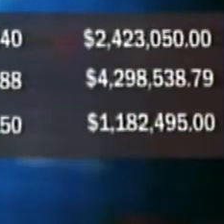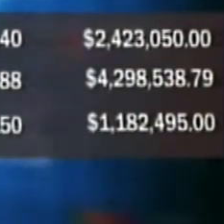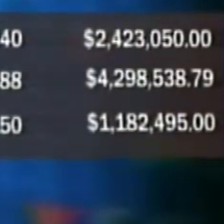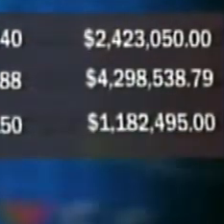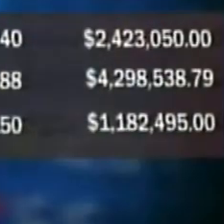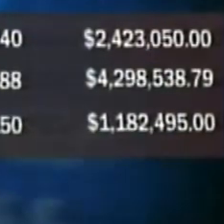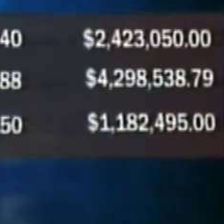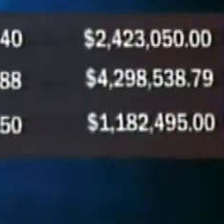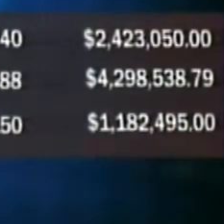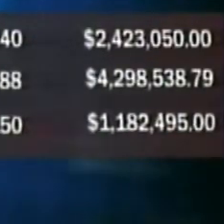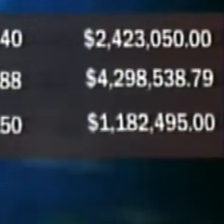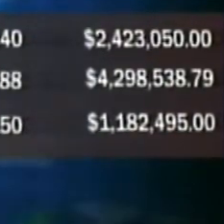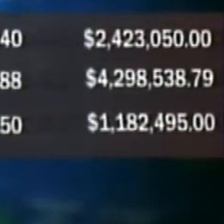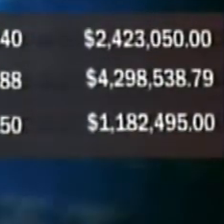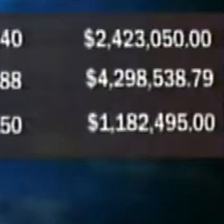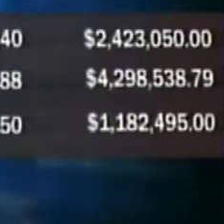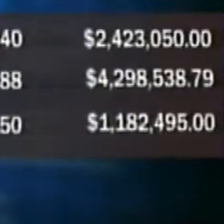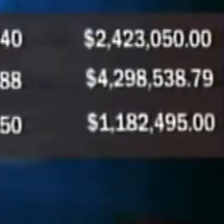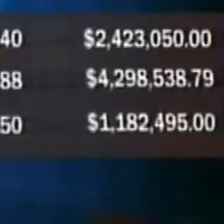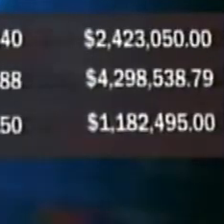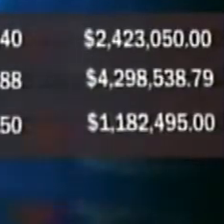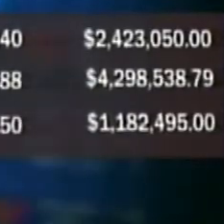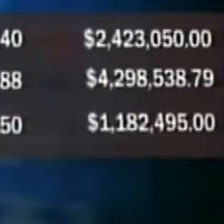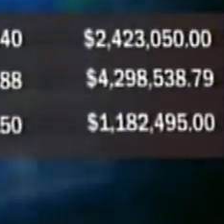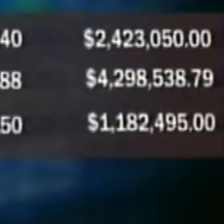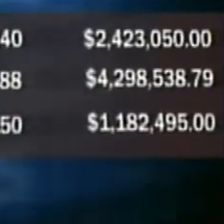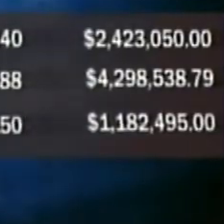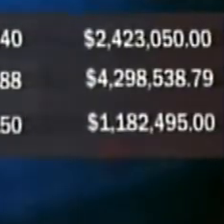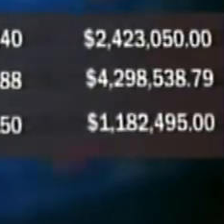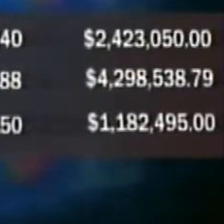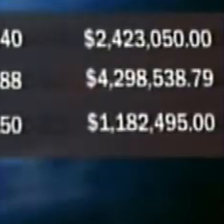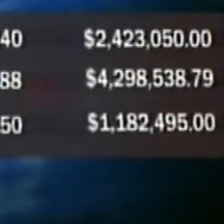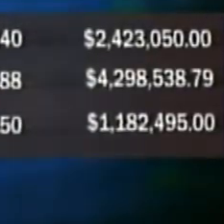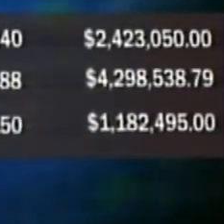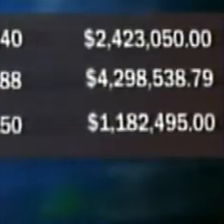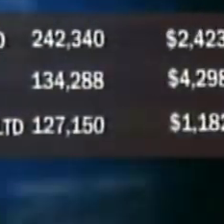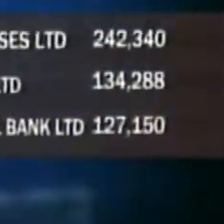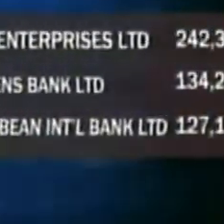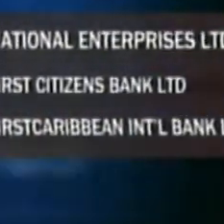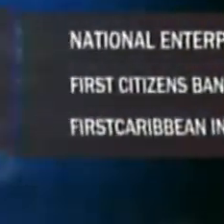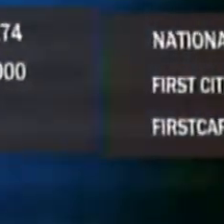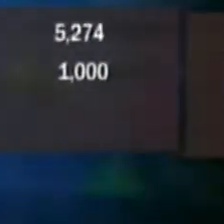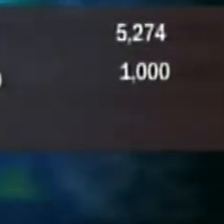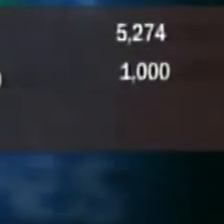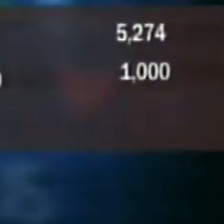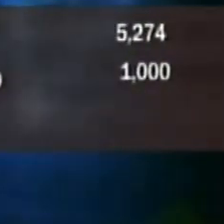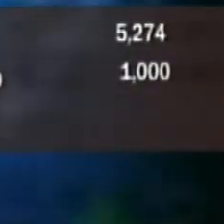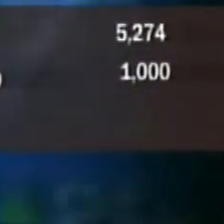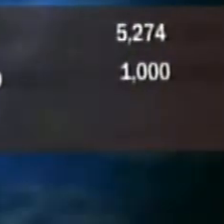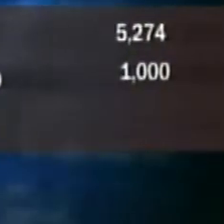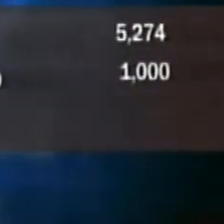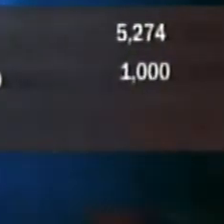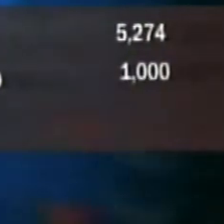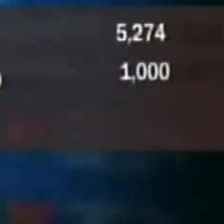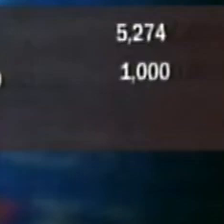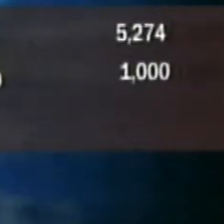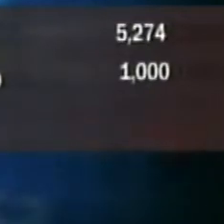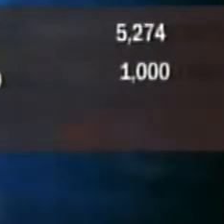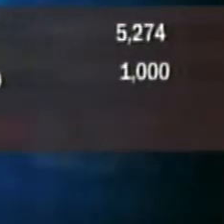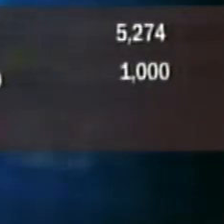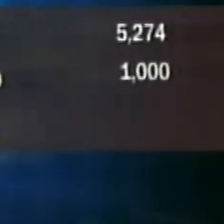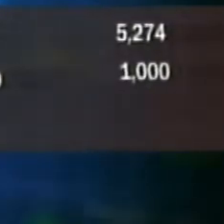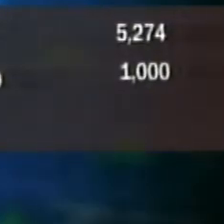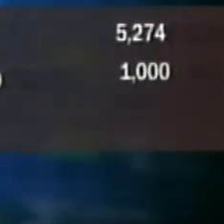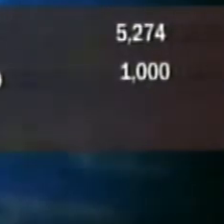$2,423,050. They were followed by First Citizens Bank Limited and First Caribbean International Bank Limited. And in Barbados, Sagicor Financial